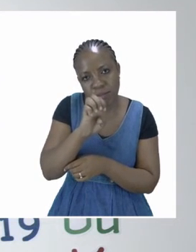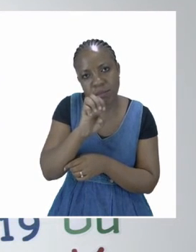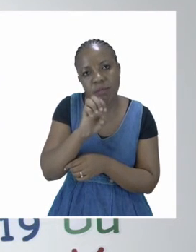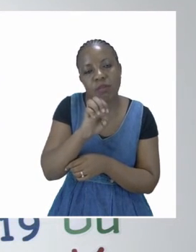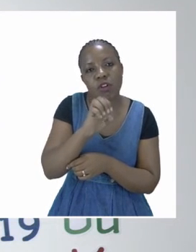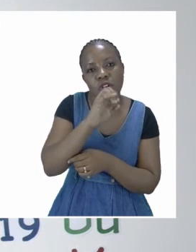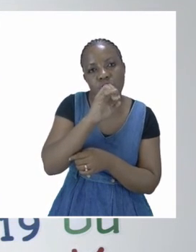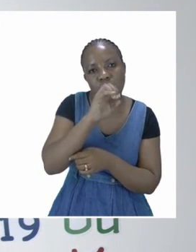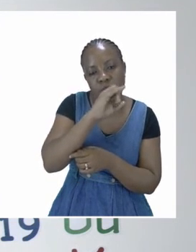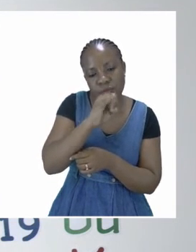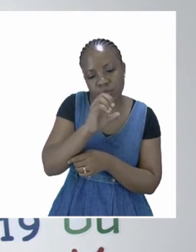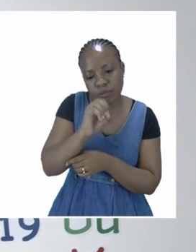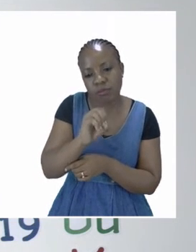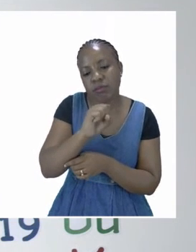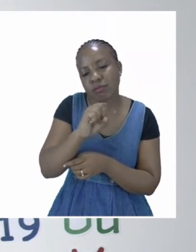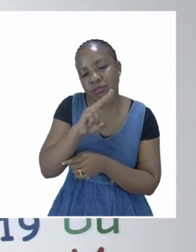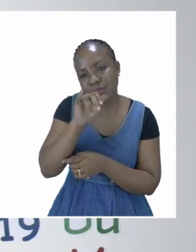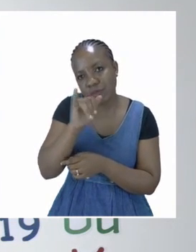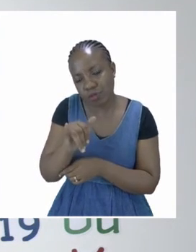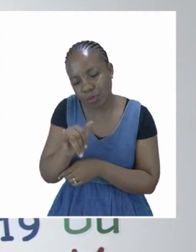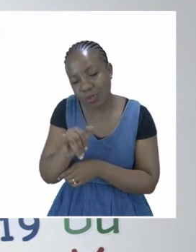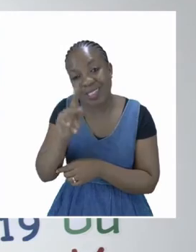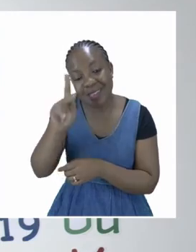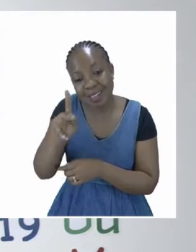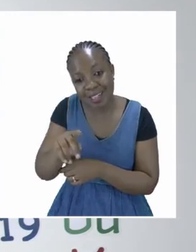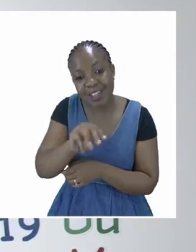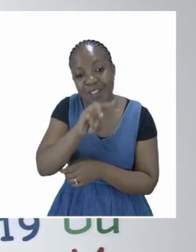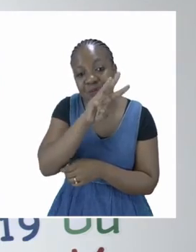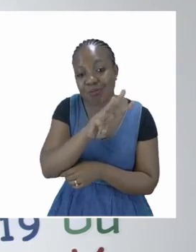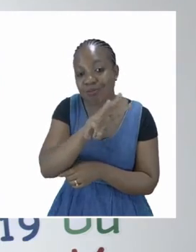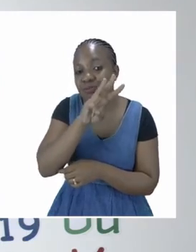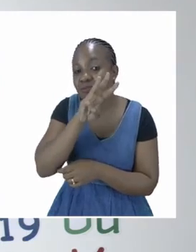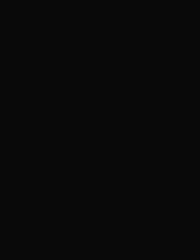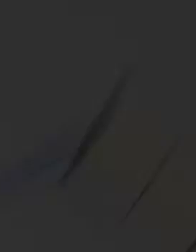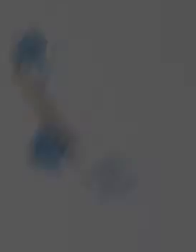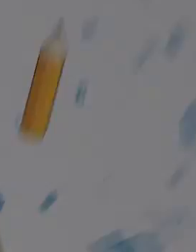in addition, our website, ZOSHI Online.